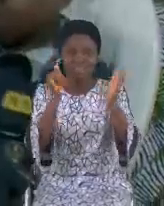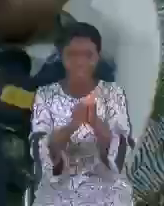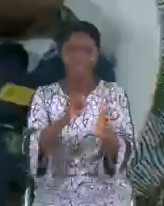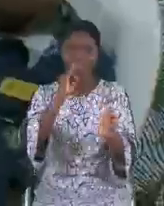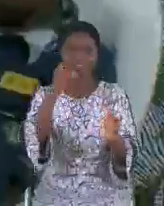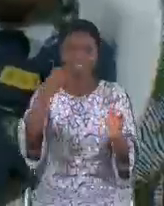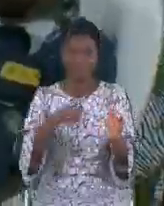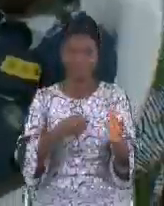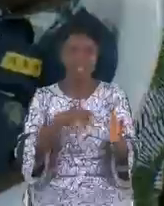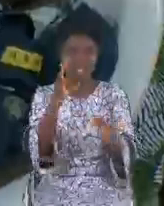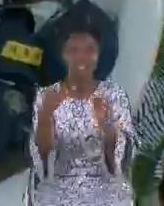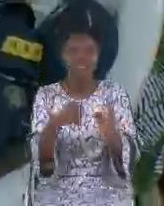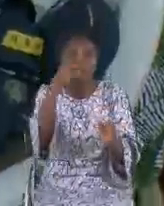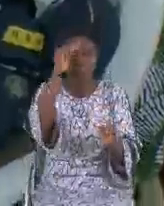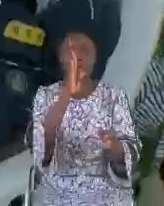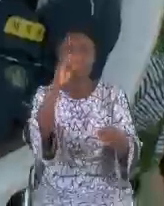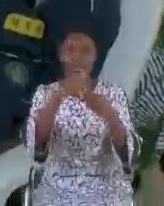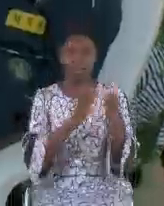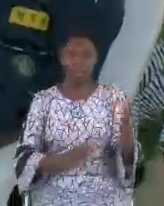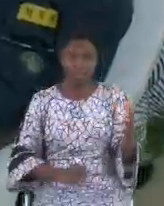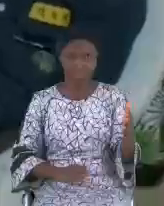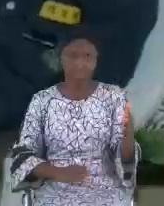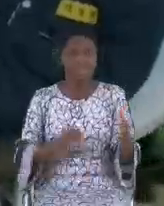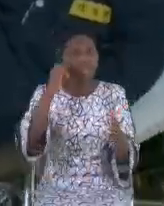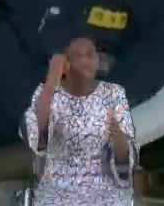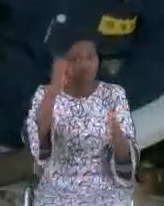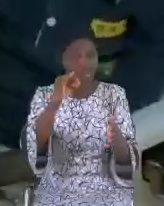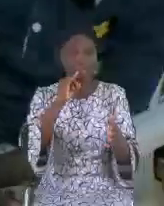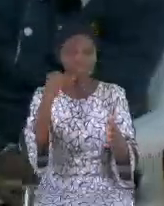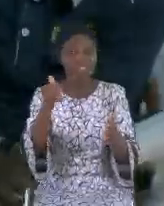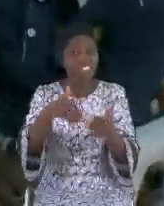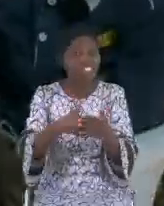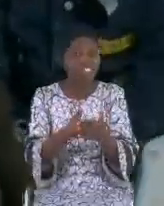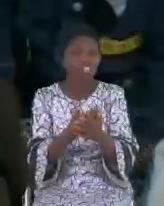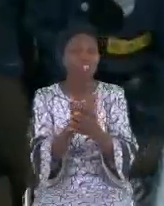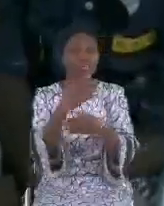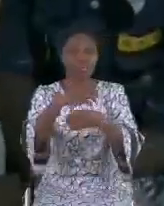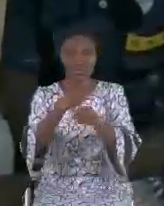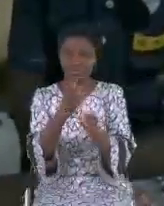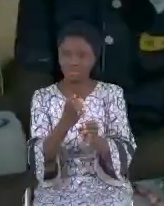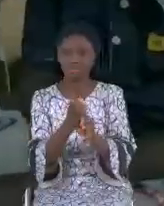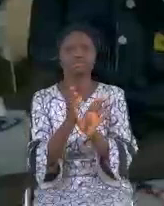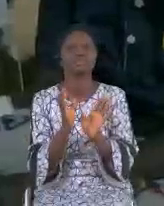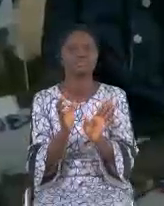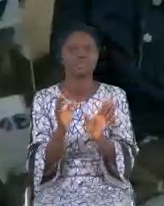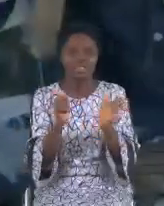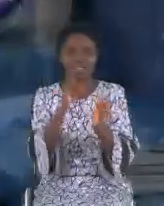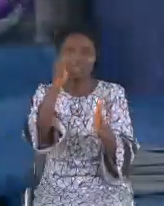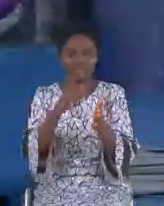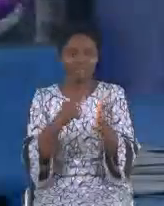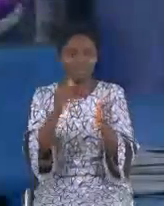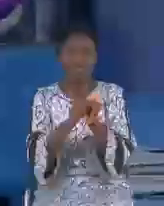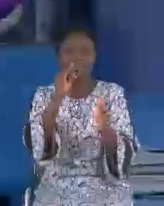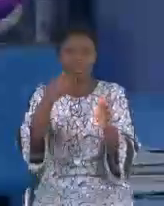If any man be in Christ, he is a new creature. That's you. I